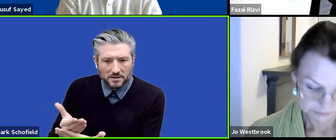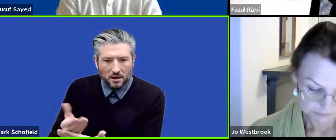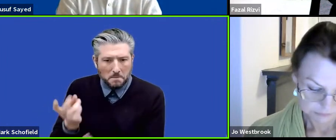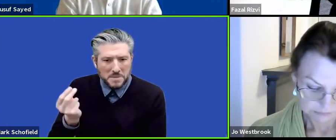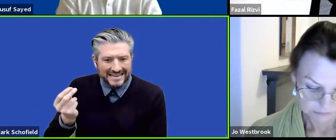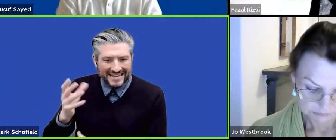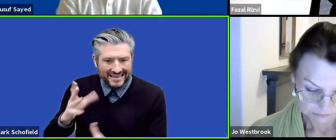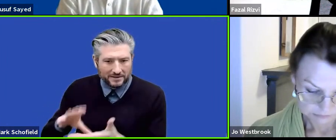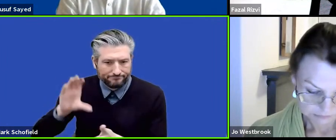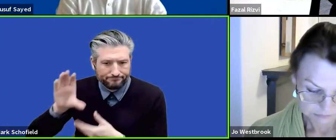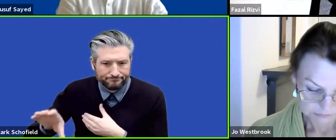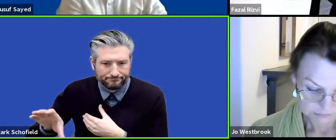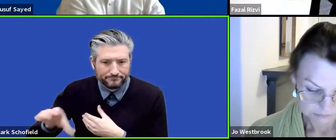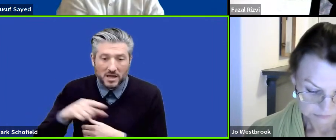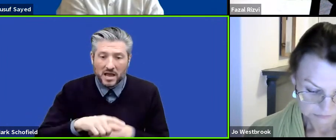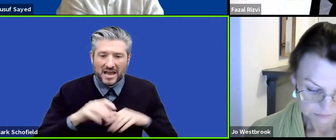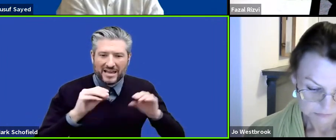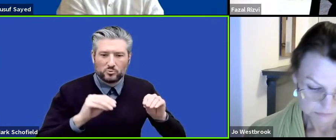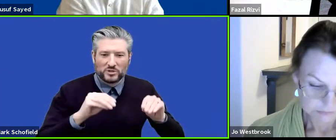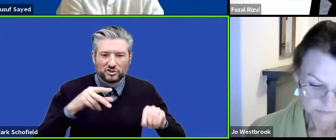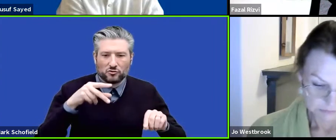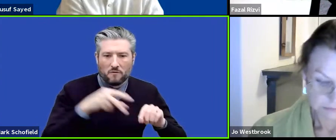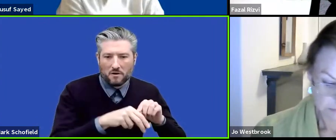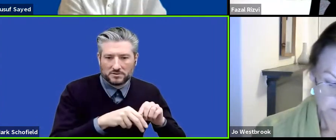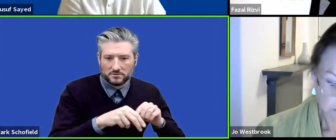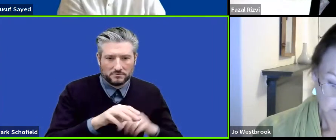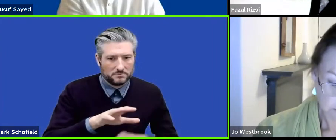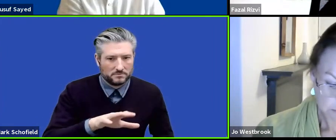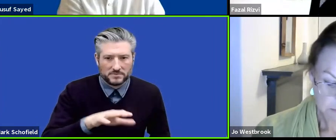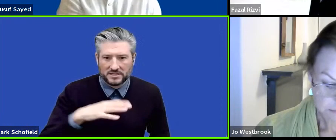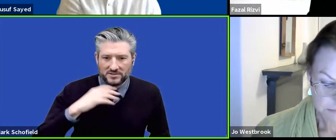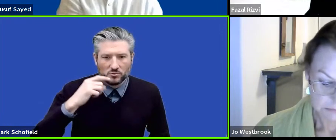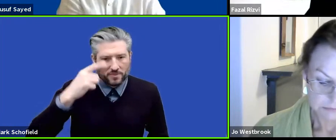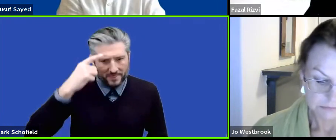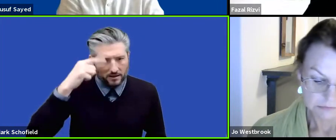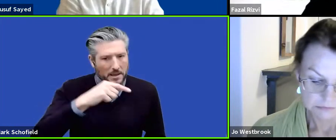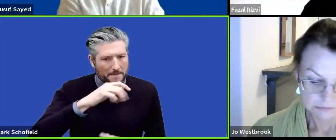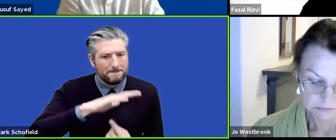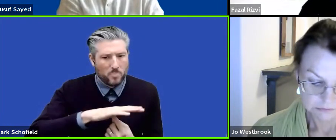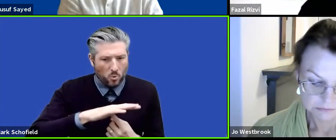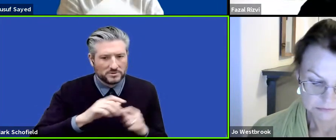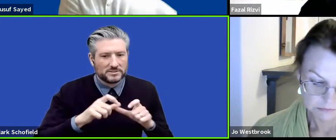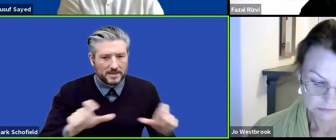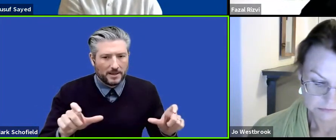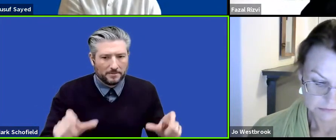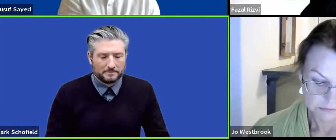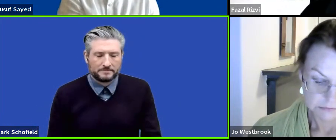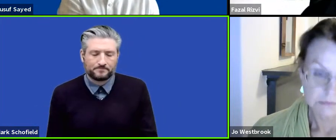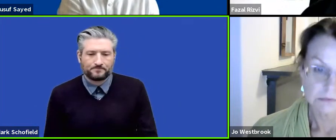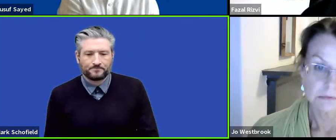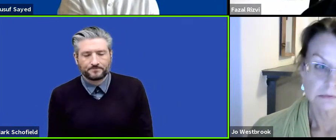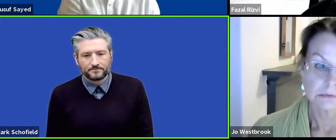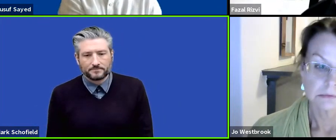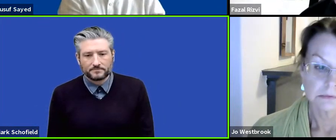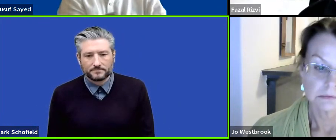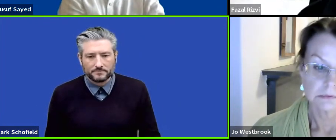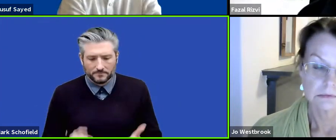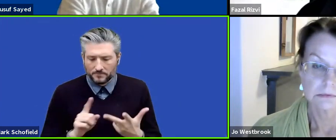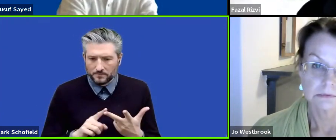in which education as a social sector still remains priorities. Thirdly, we need to rethink some dogmas